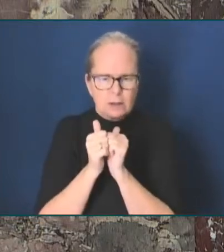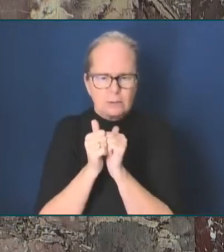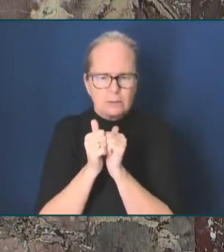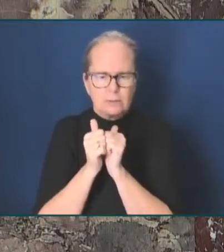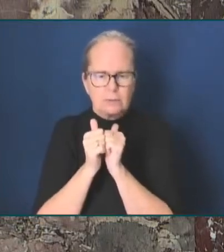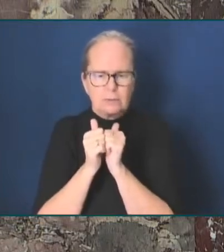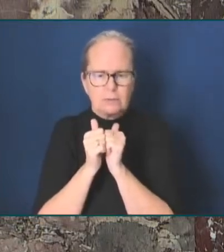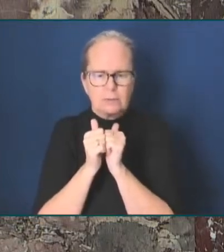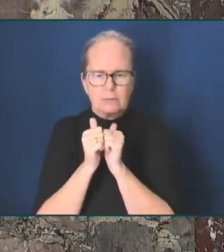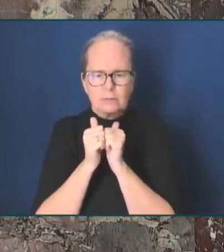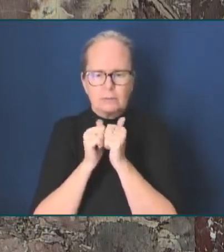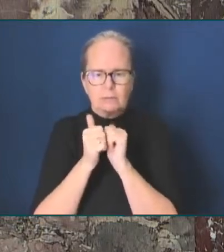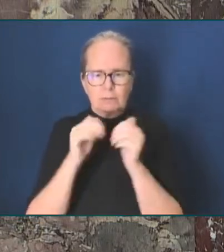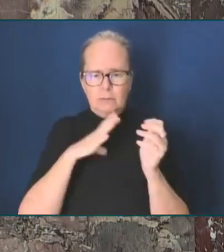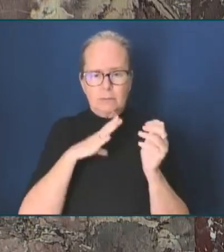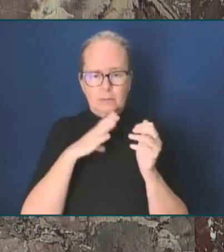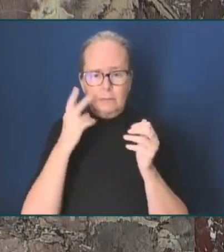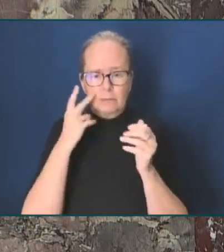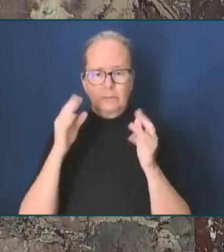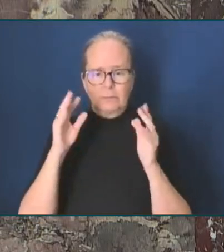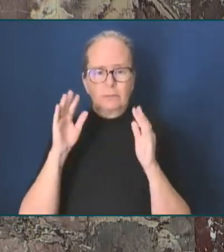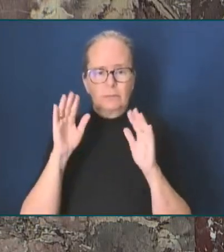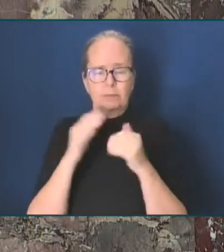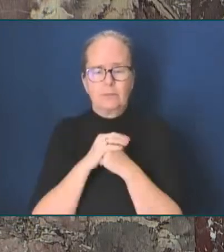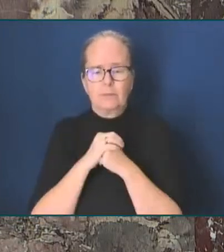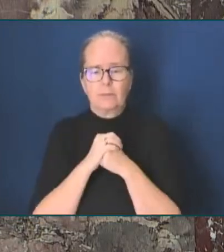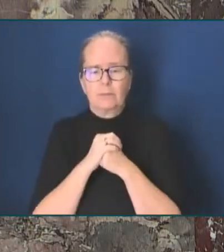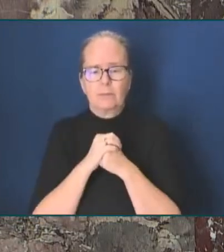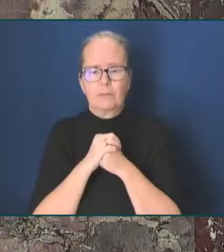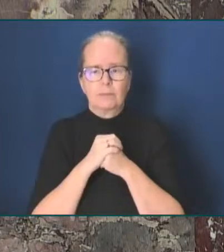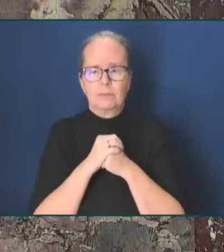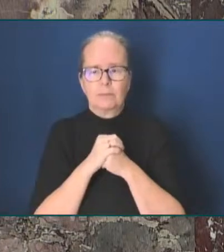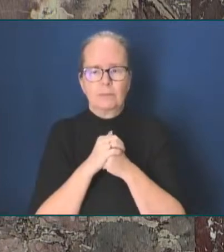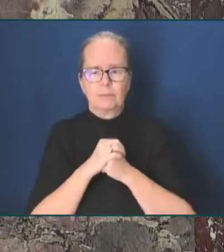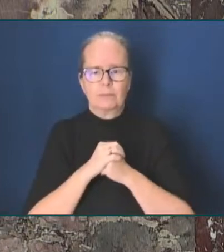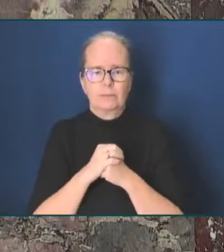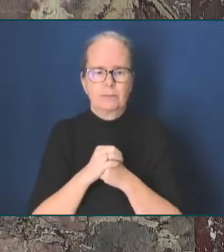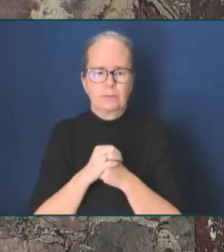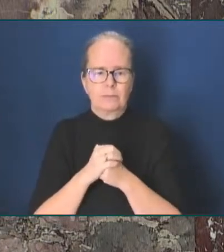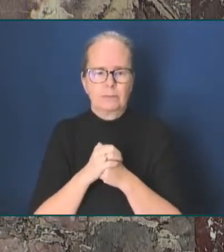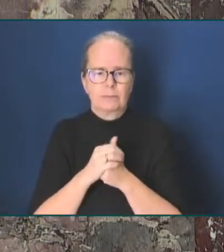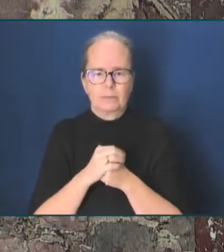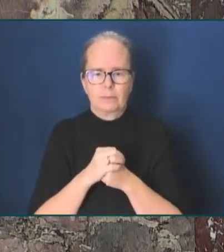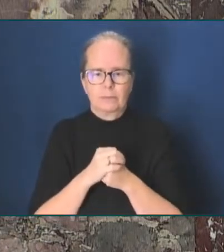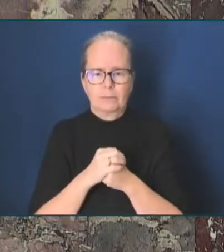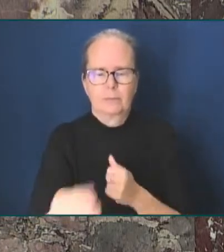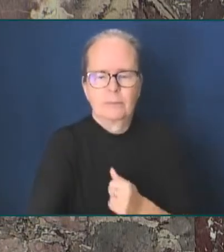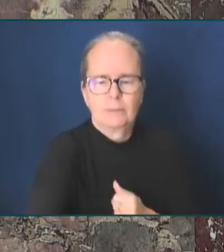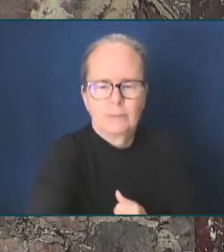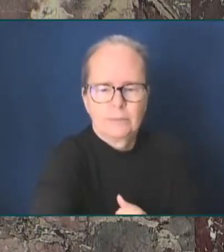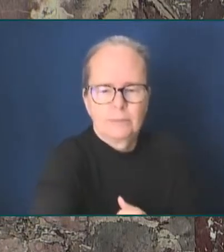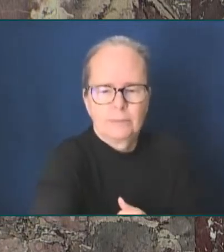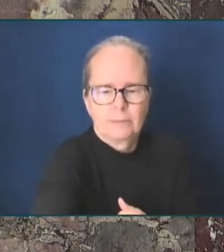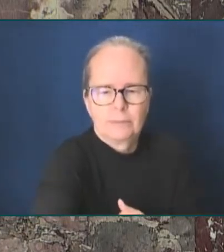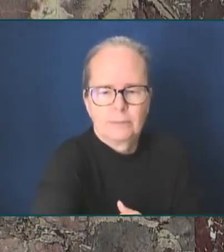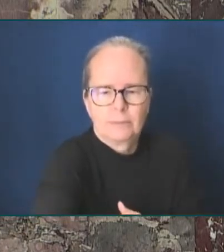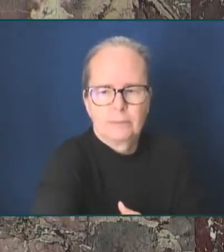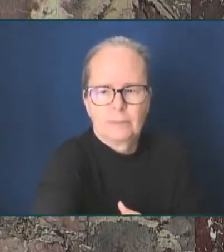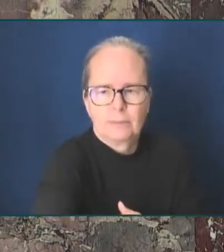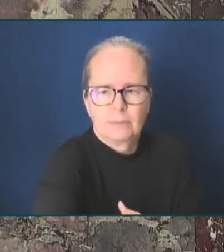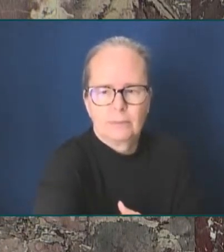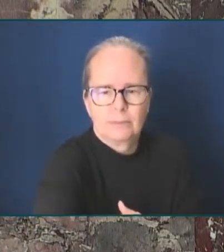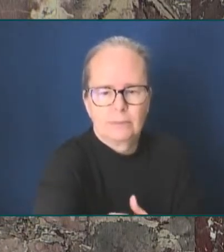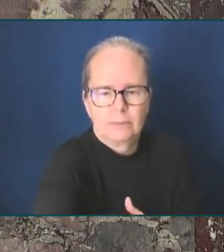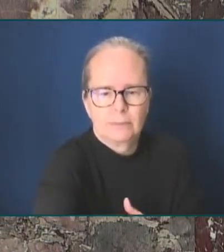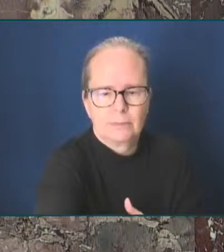for your own kid. This is a priority for our government. Talked about housing, talked about public safety, talked about a